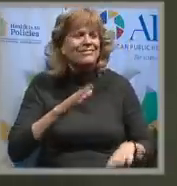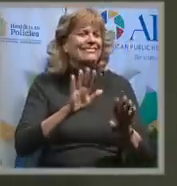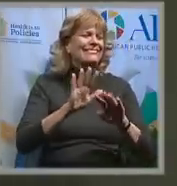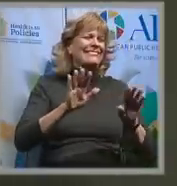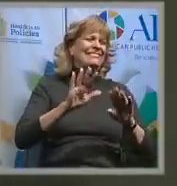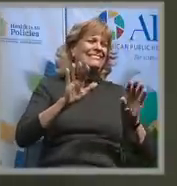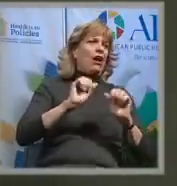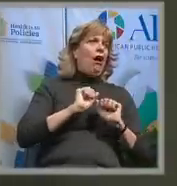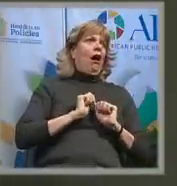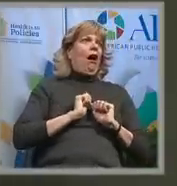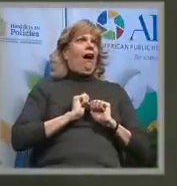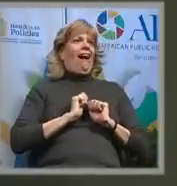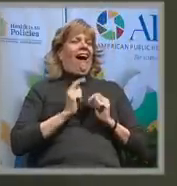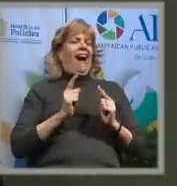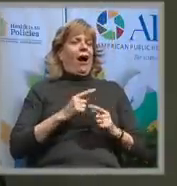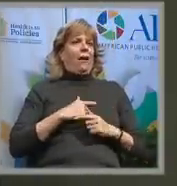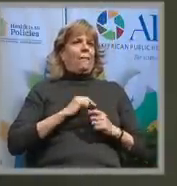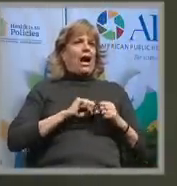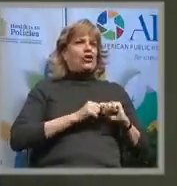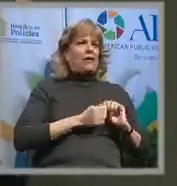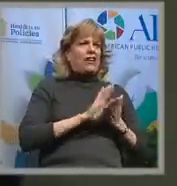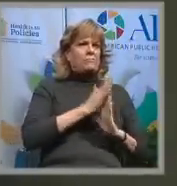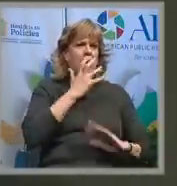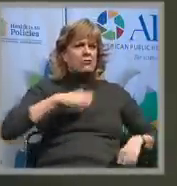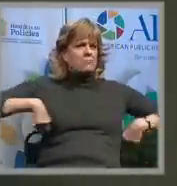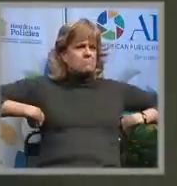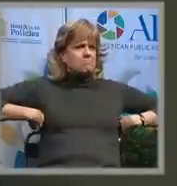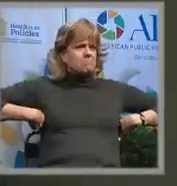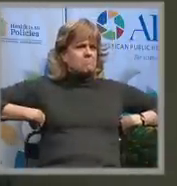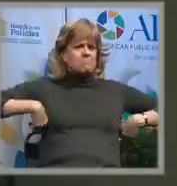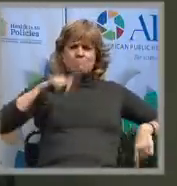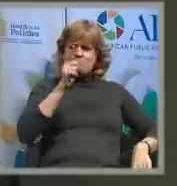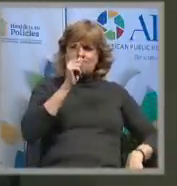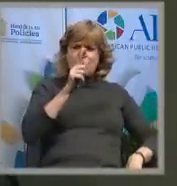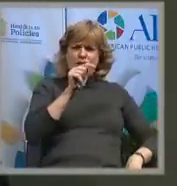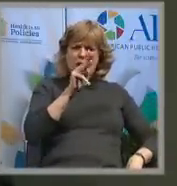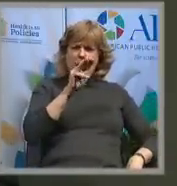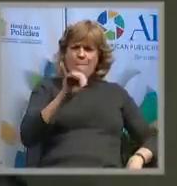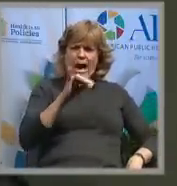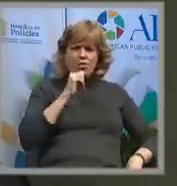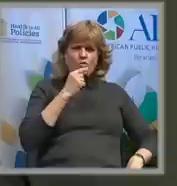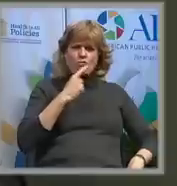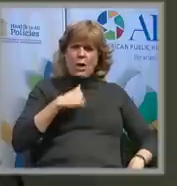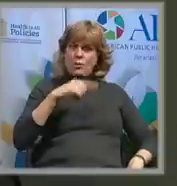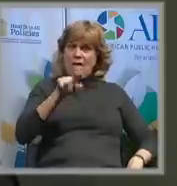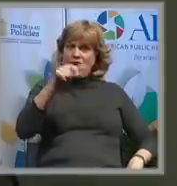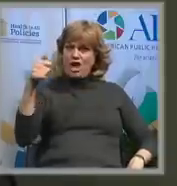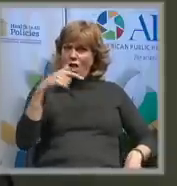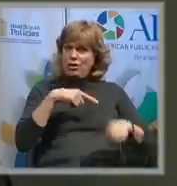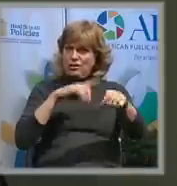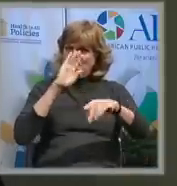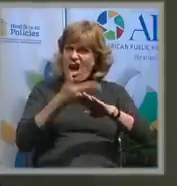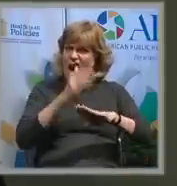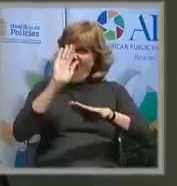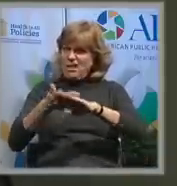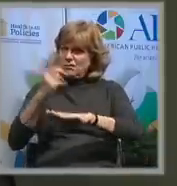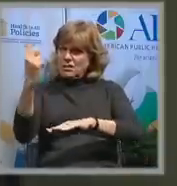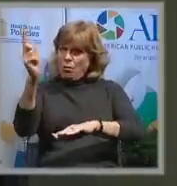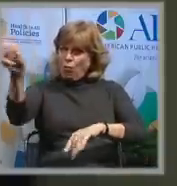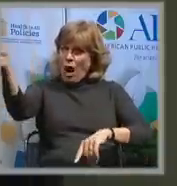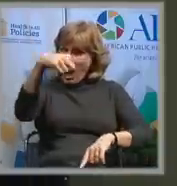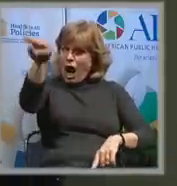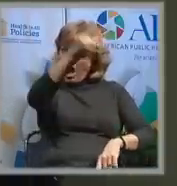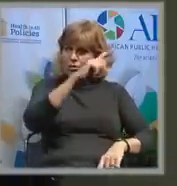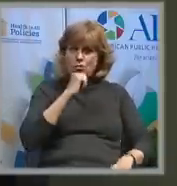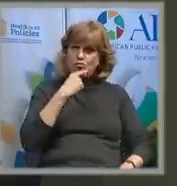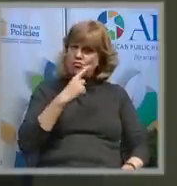So all of a sudden, my grief turns to anger. I'm like my students, TMI. Don't you tell me I got a brother now at this age. Uh-uh. Don't